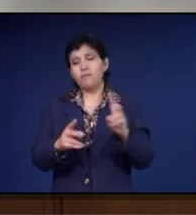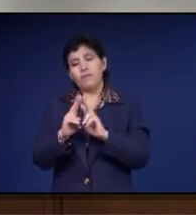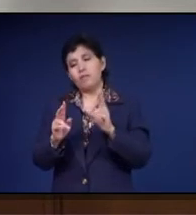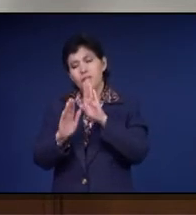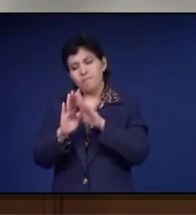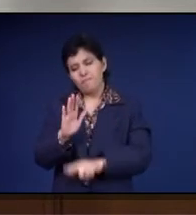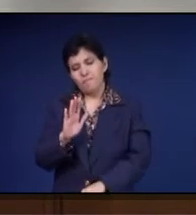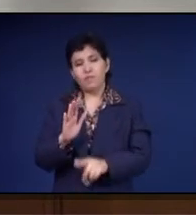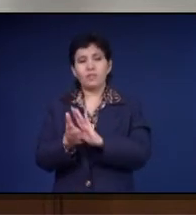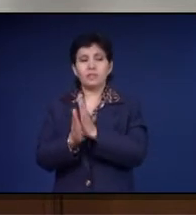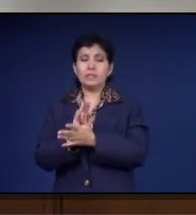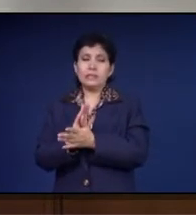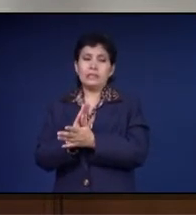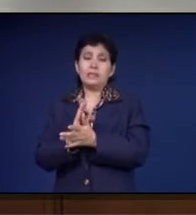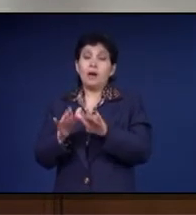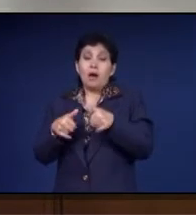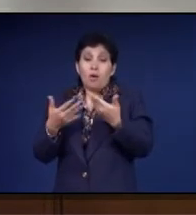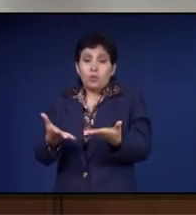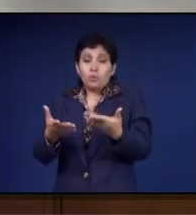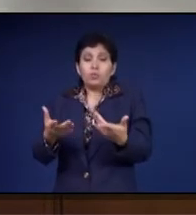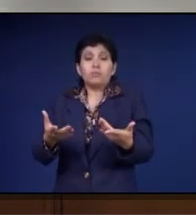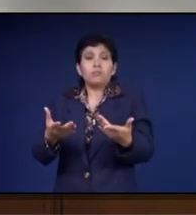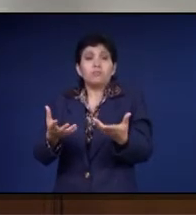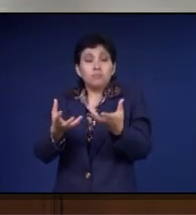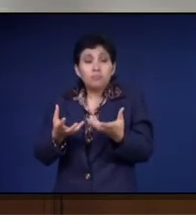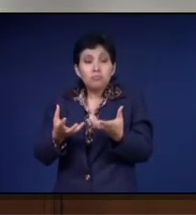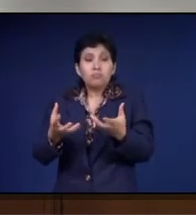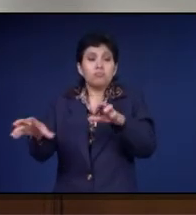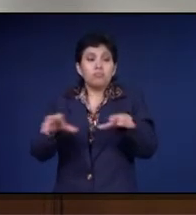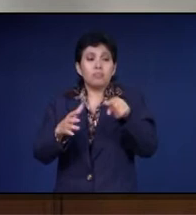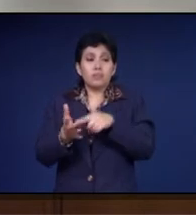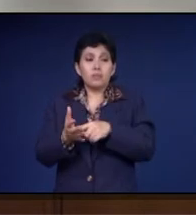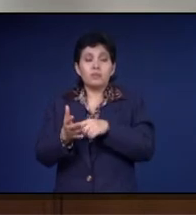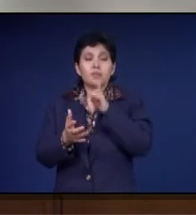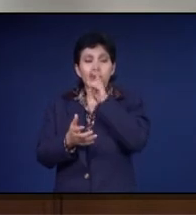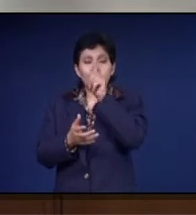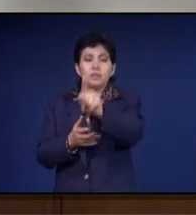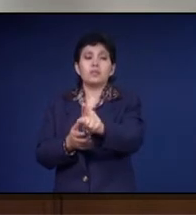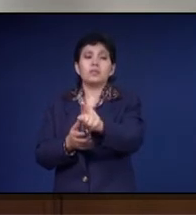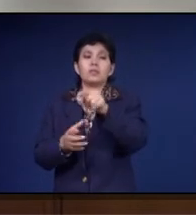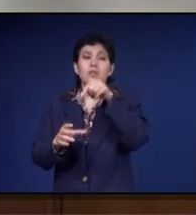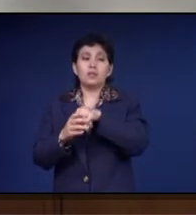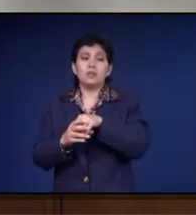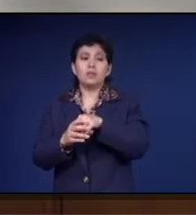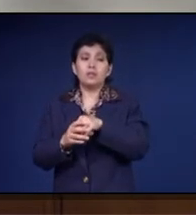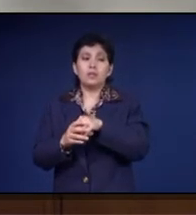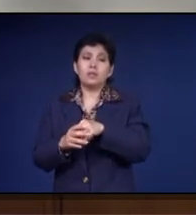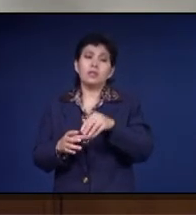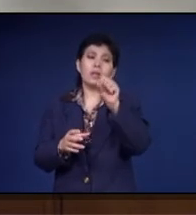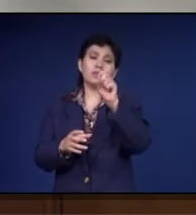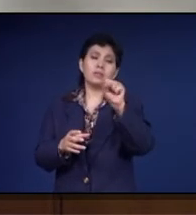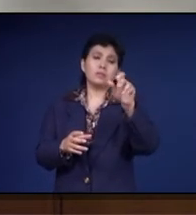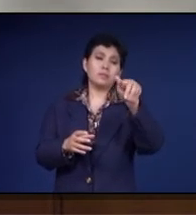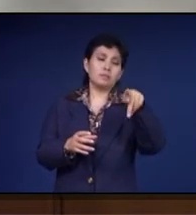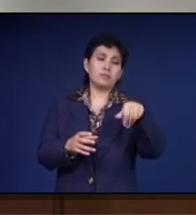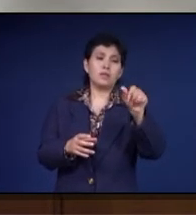it's actually testing something. So how do you overcome these two? You can actually do it in SPSS if you